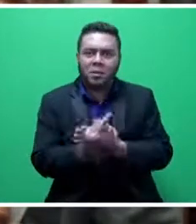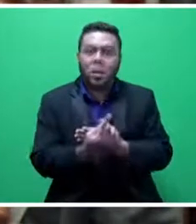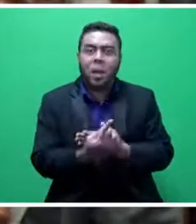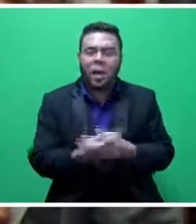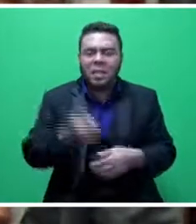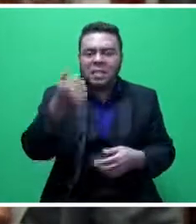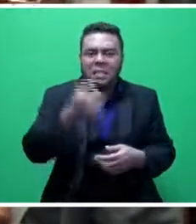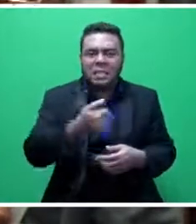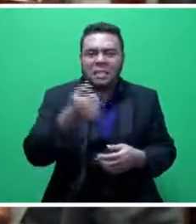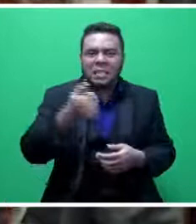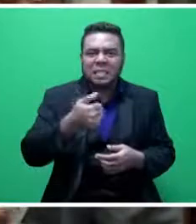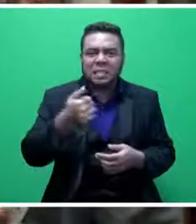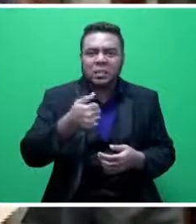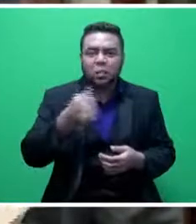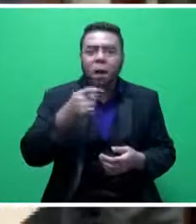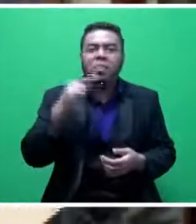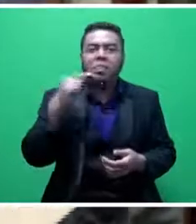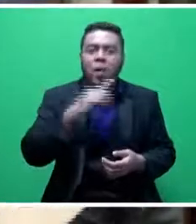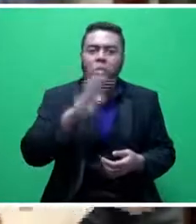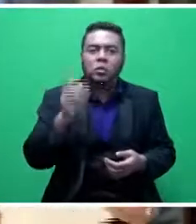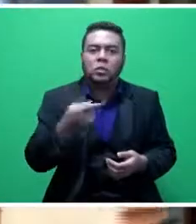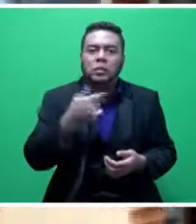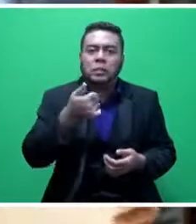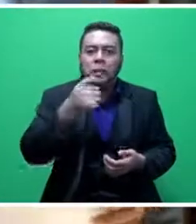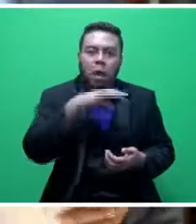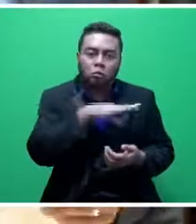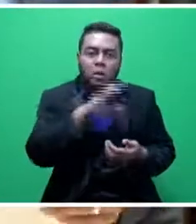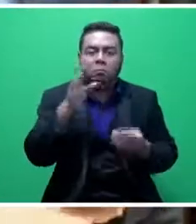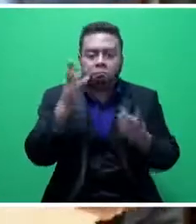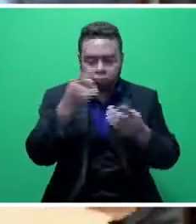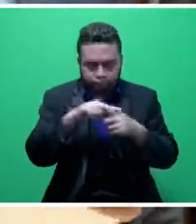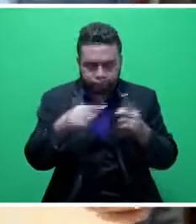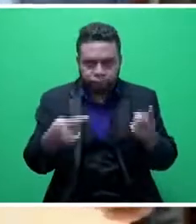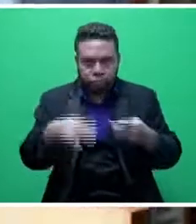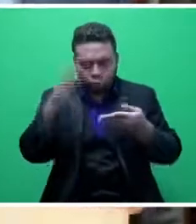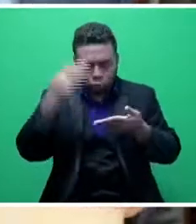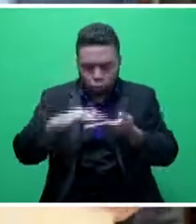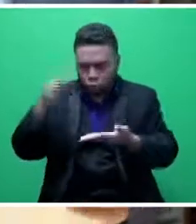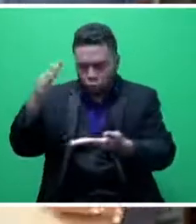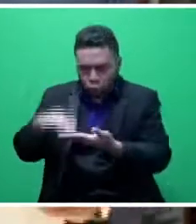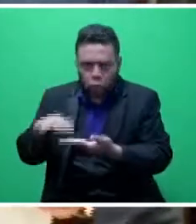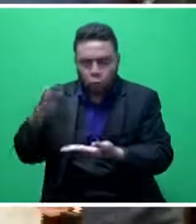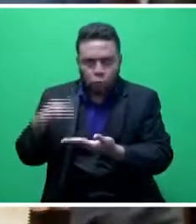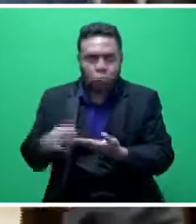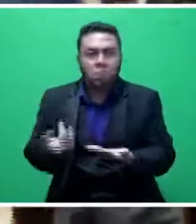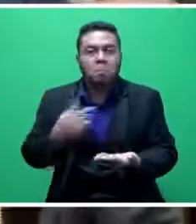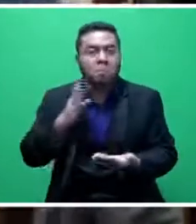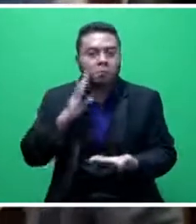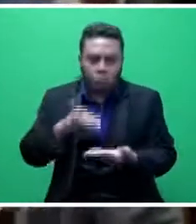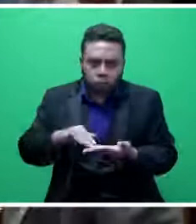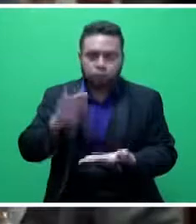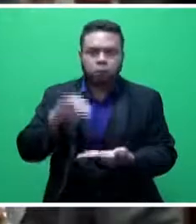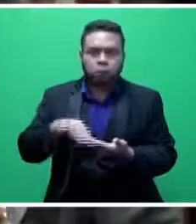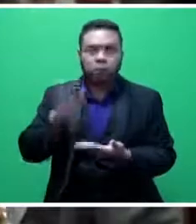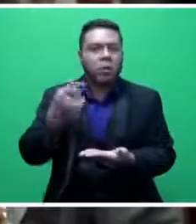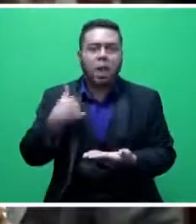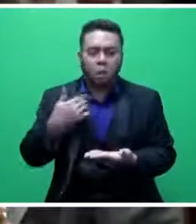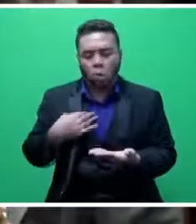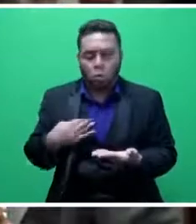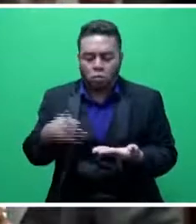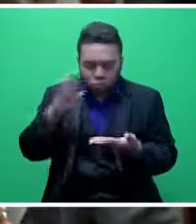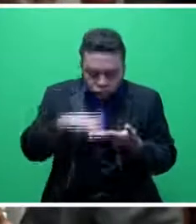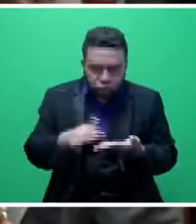1,600 items that have been reduced in tariff. There is still a continuation of certain